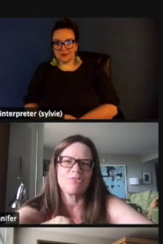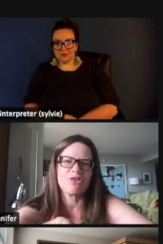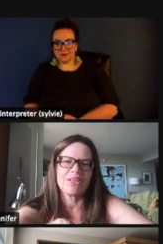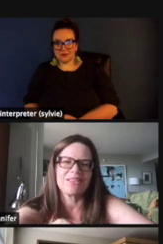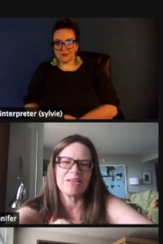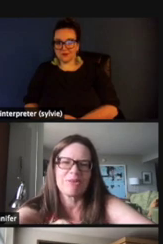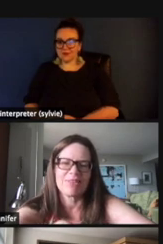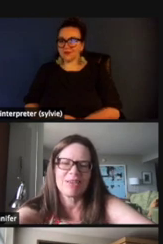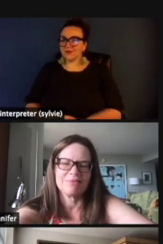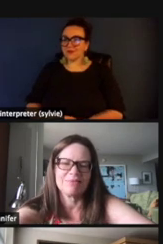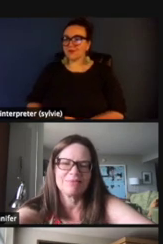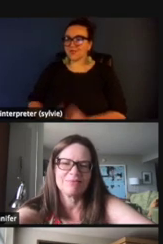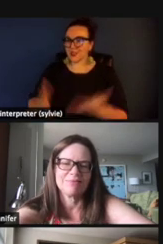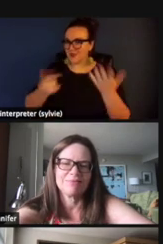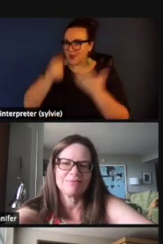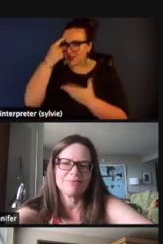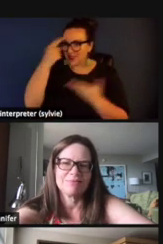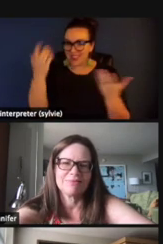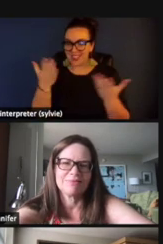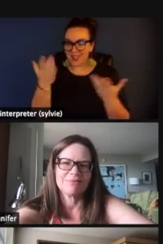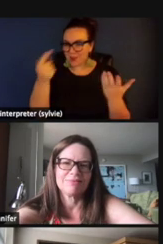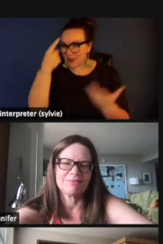Okay, so what did you guys think about that?